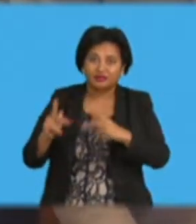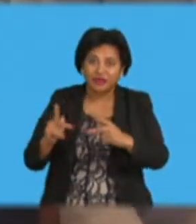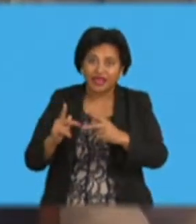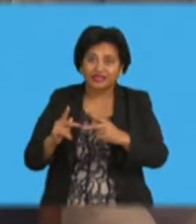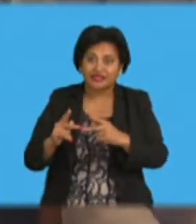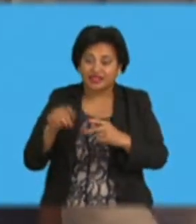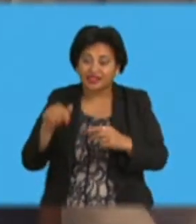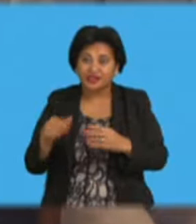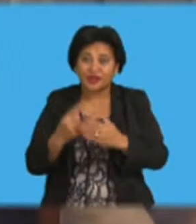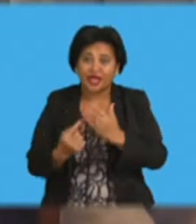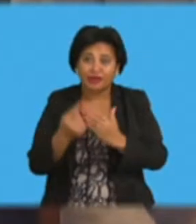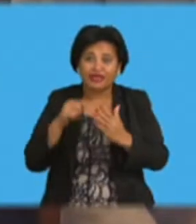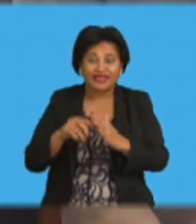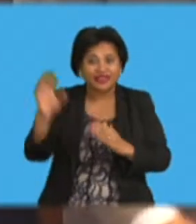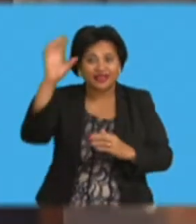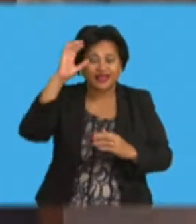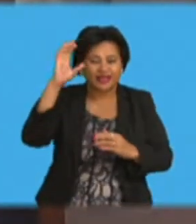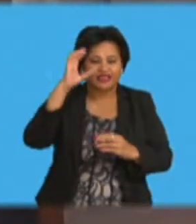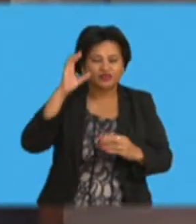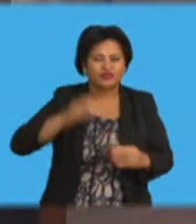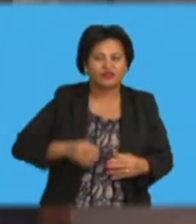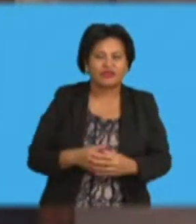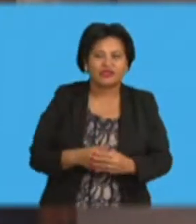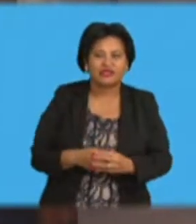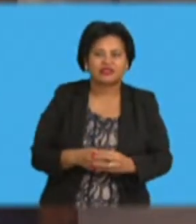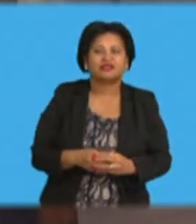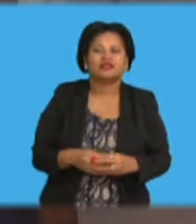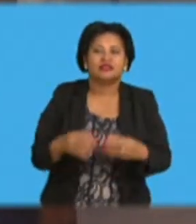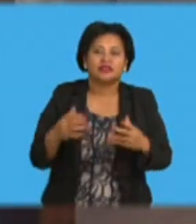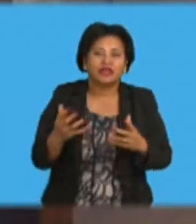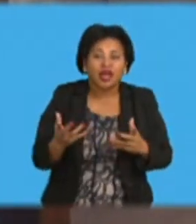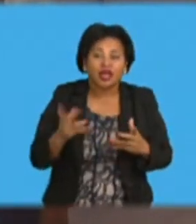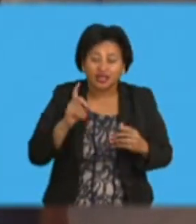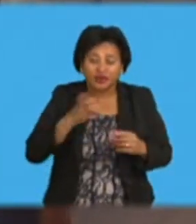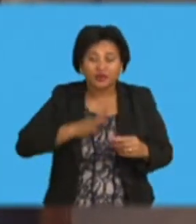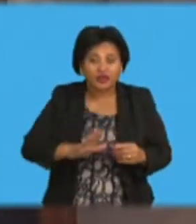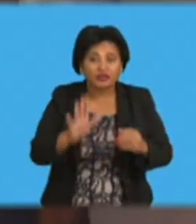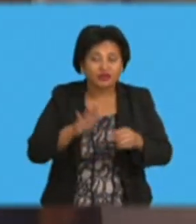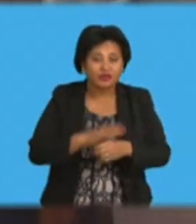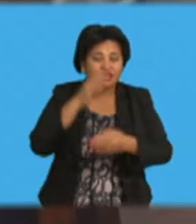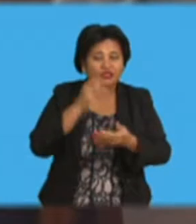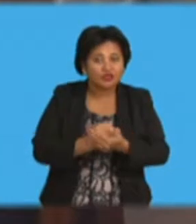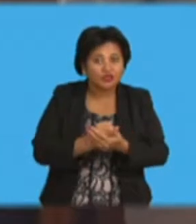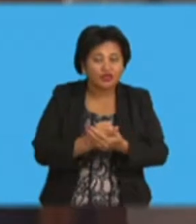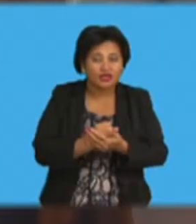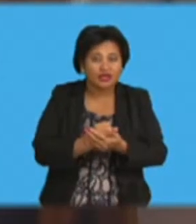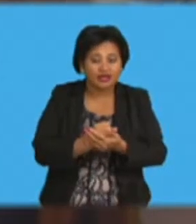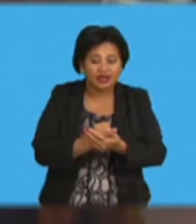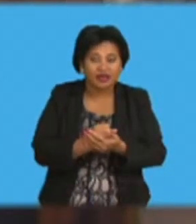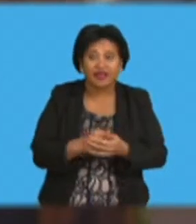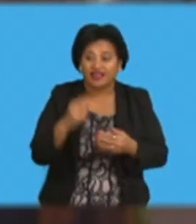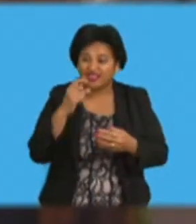When you talk about occupational health, you're basically looking at two things. You want to make sure that the places where people work, in